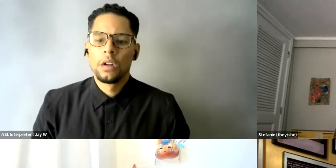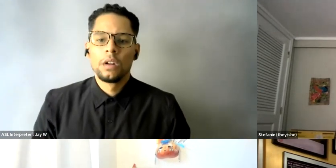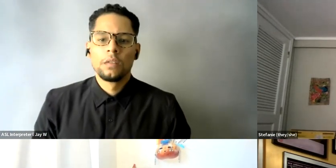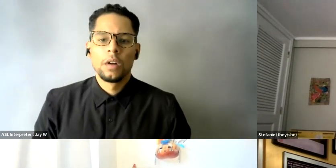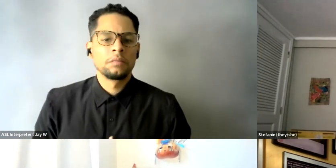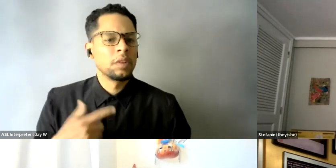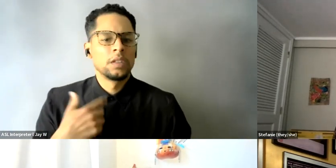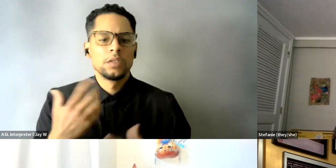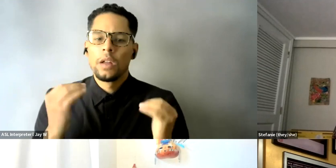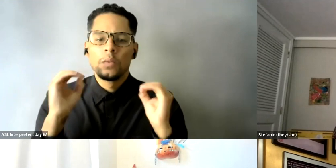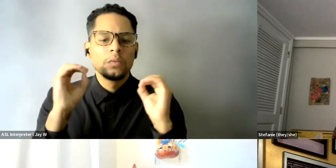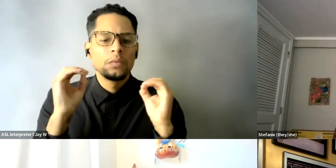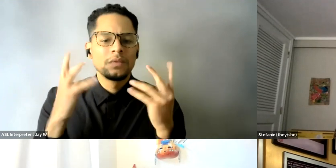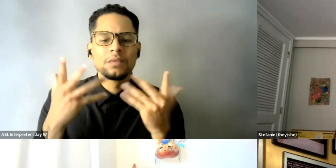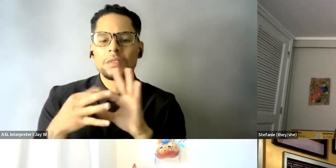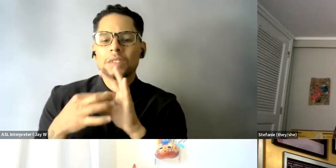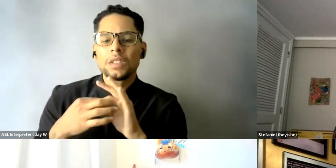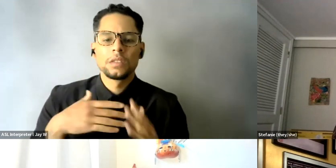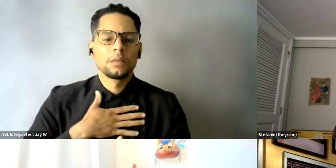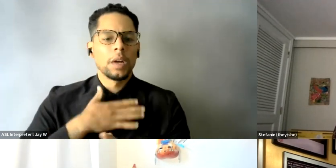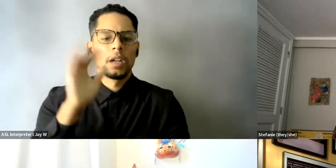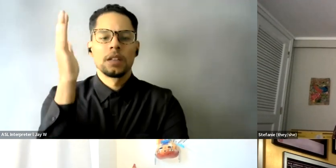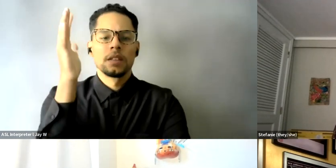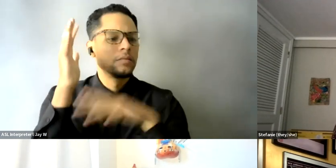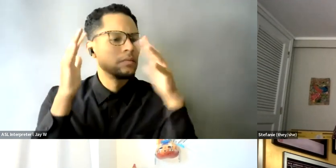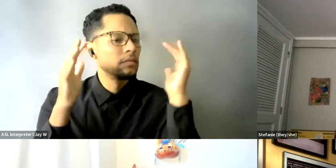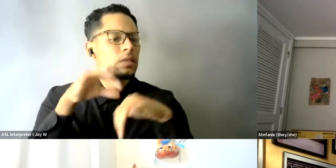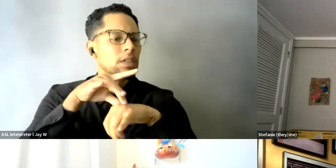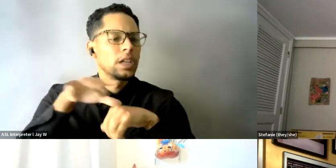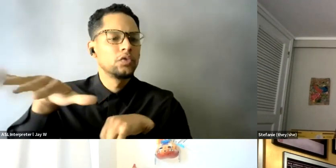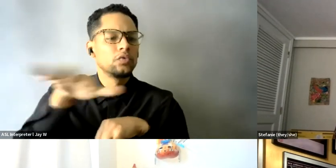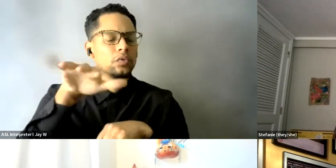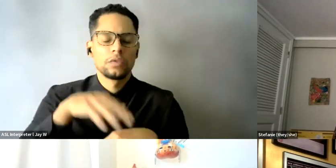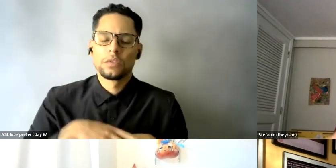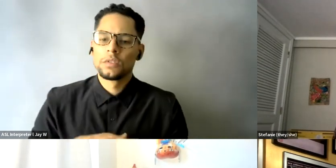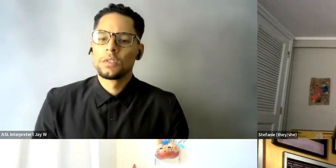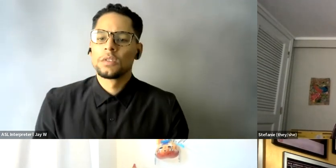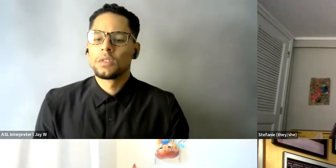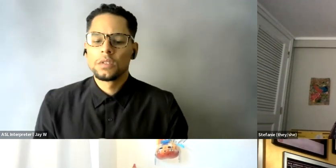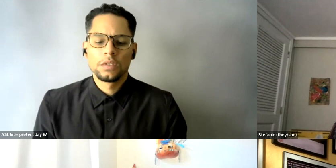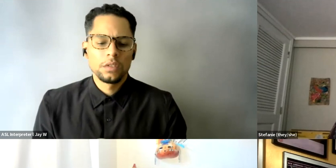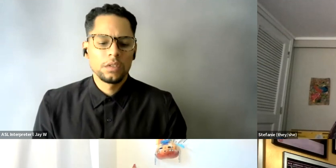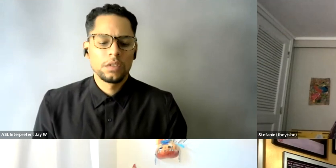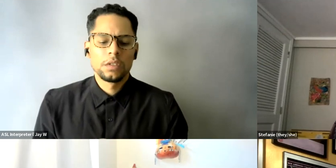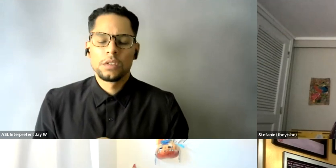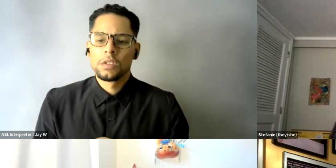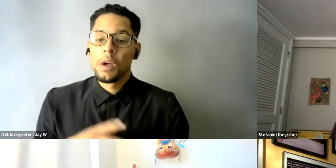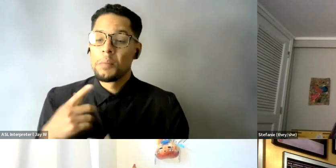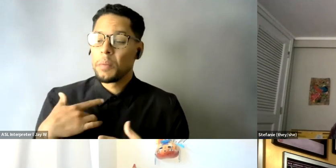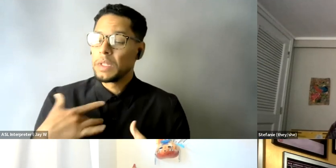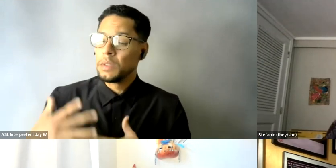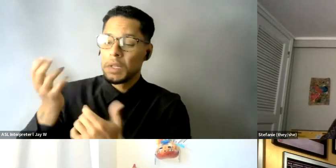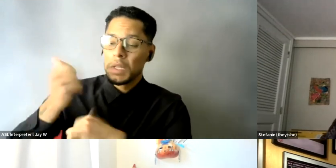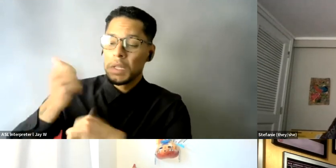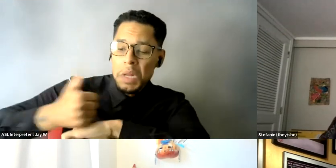existence. And how emotionally distressing that is, right? And yet we blame so many different